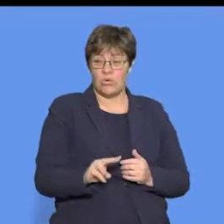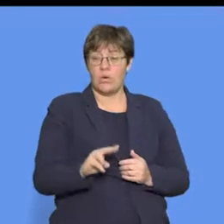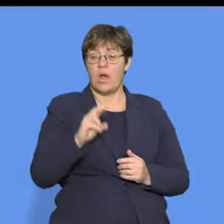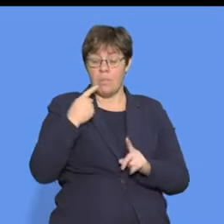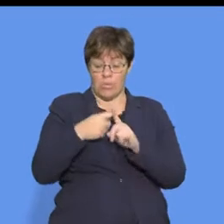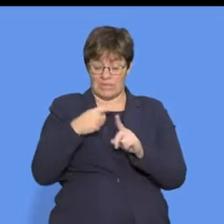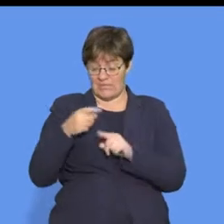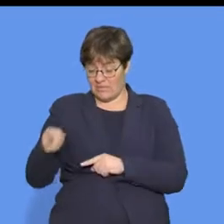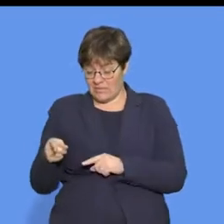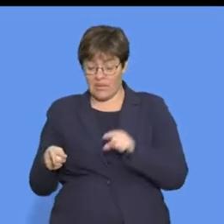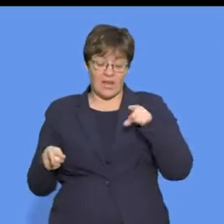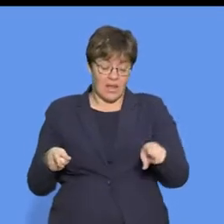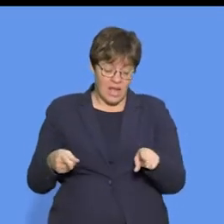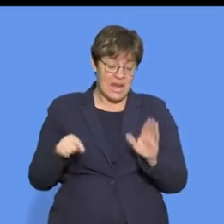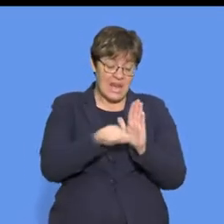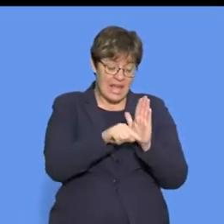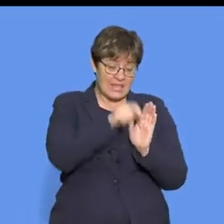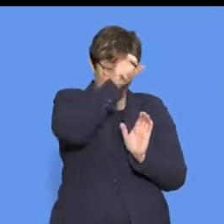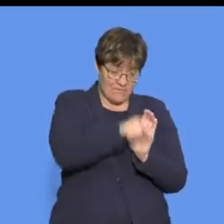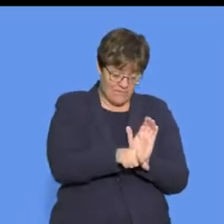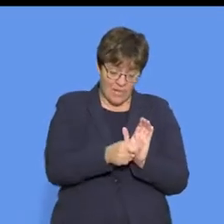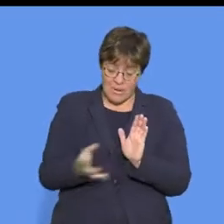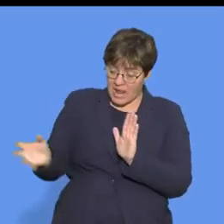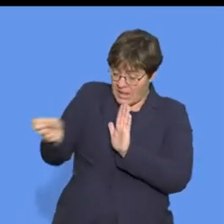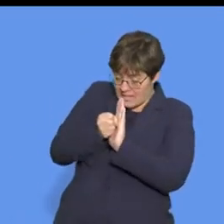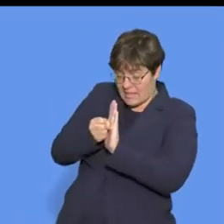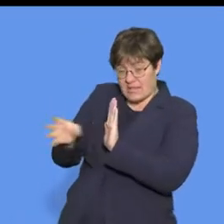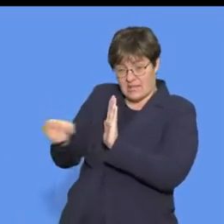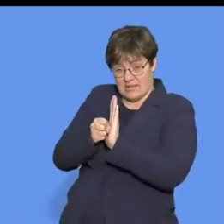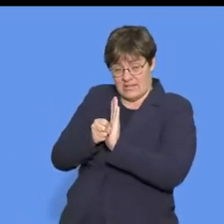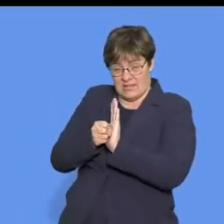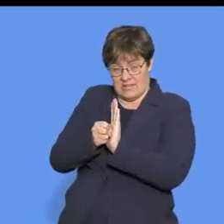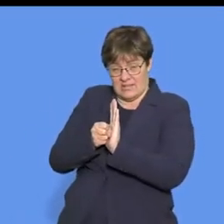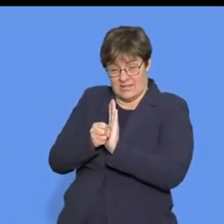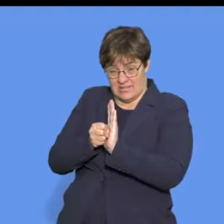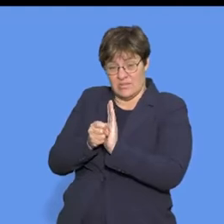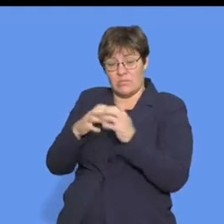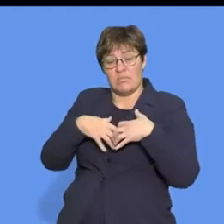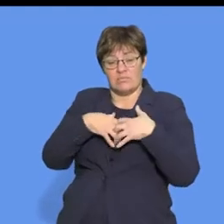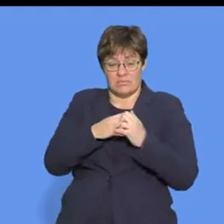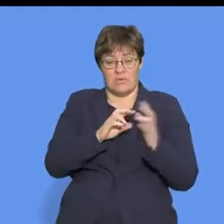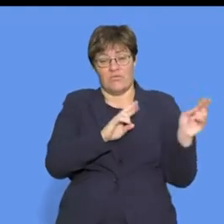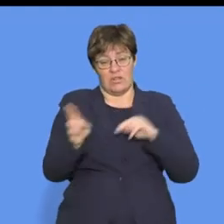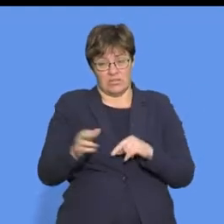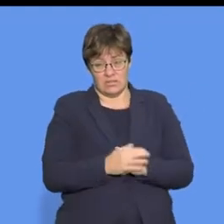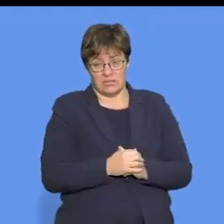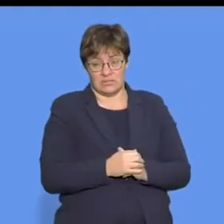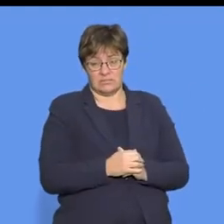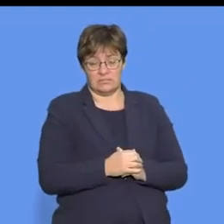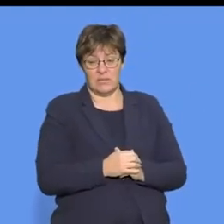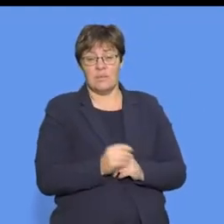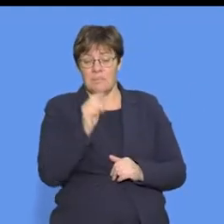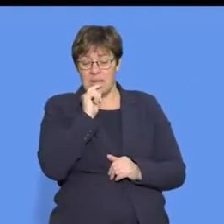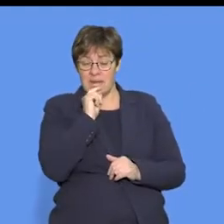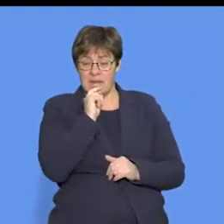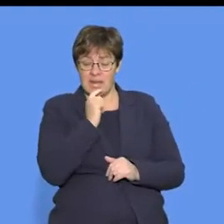ions here are positive, and they're going to be attracted to the opposite, which is negative, to form this reaction where they're